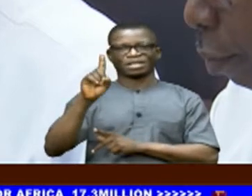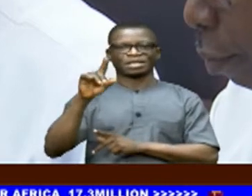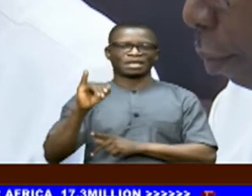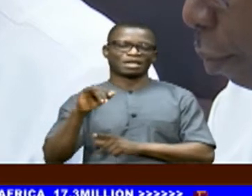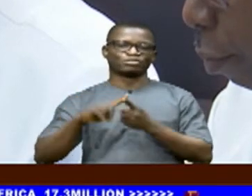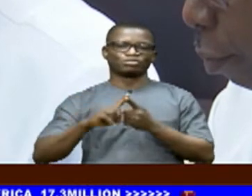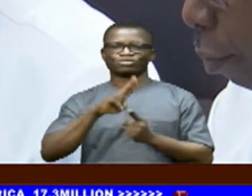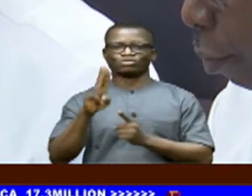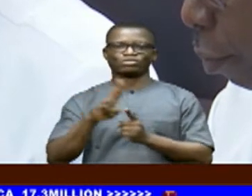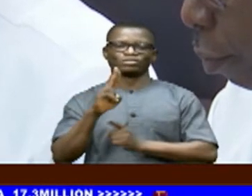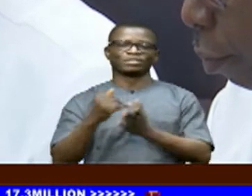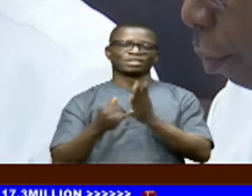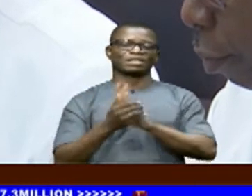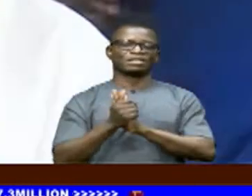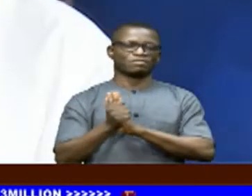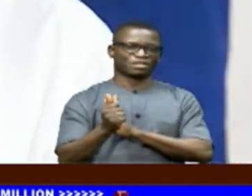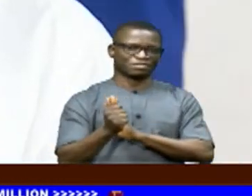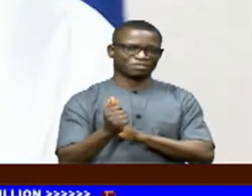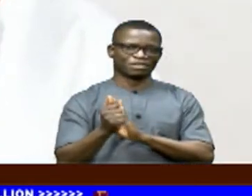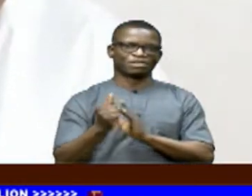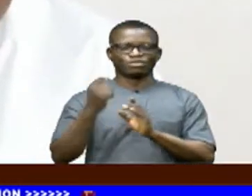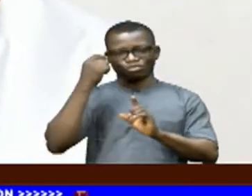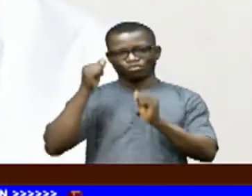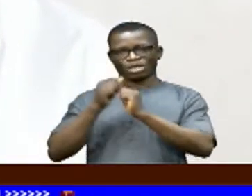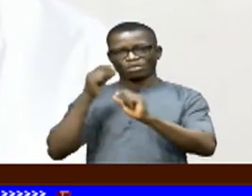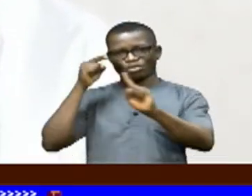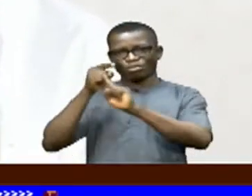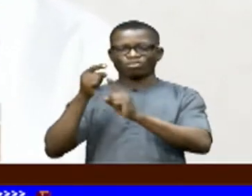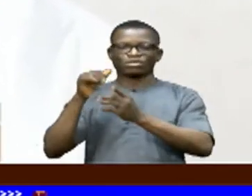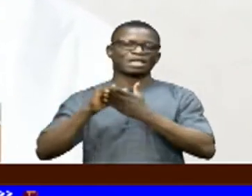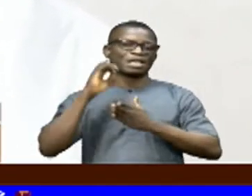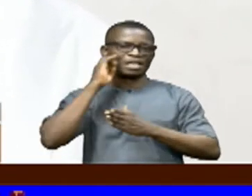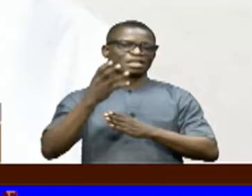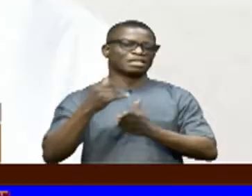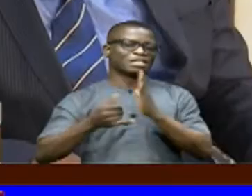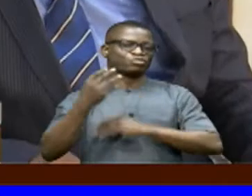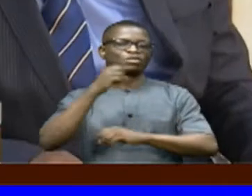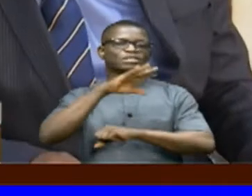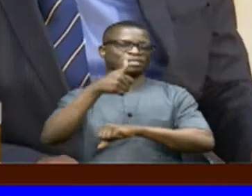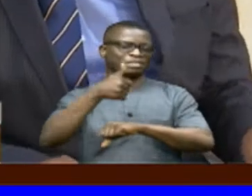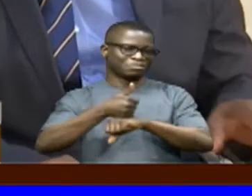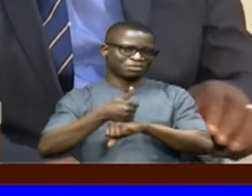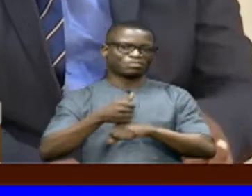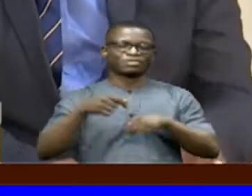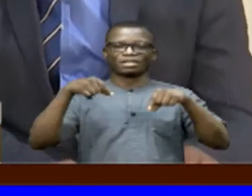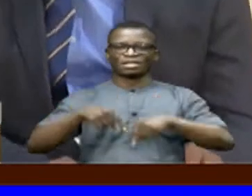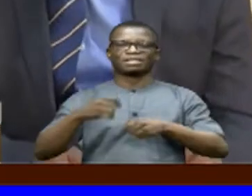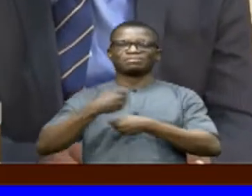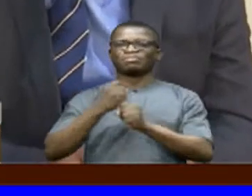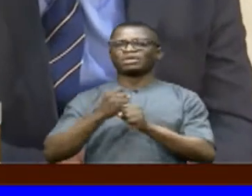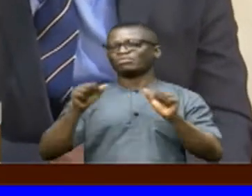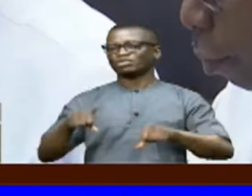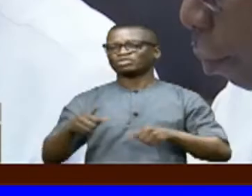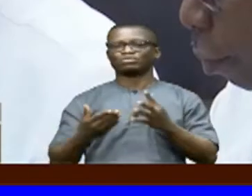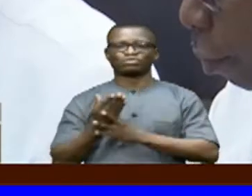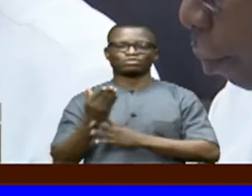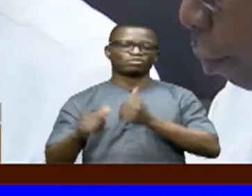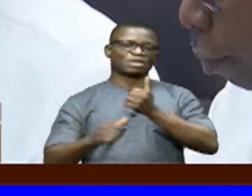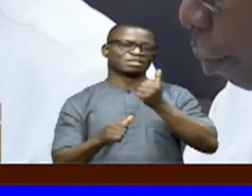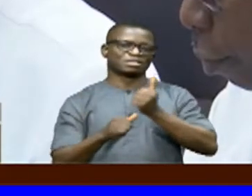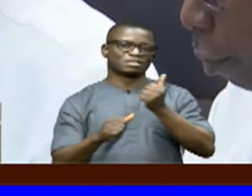effectively engage the purpose for which it was established. This was made possible through the